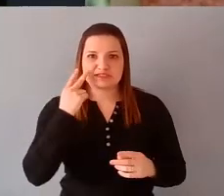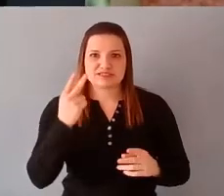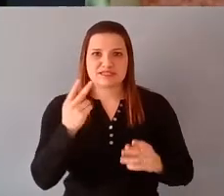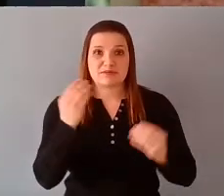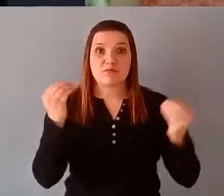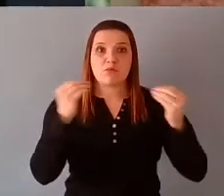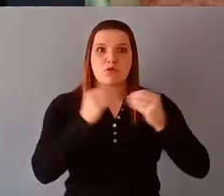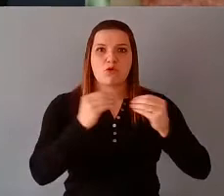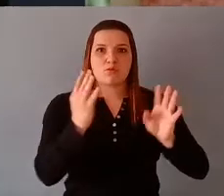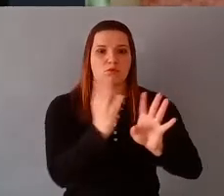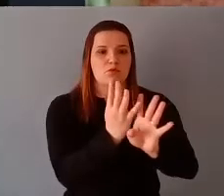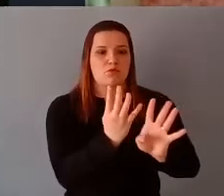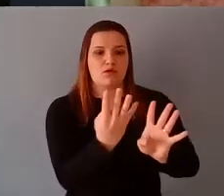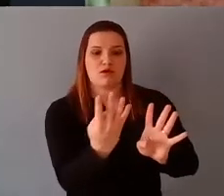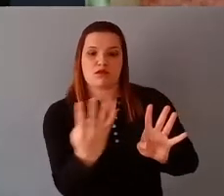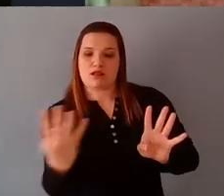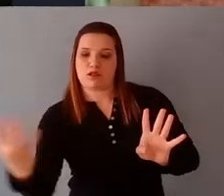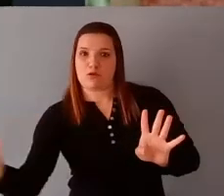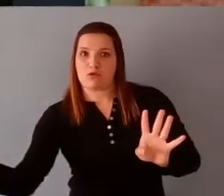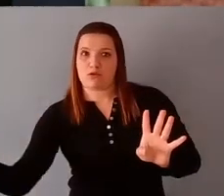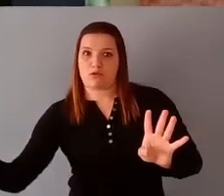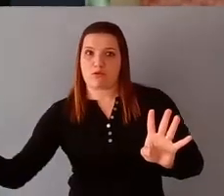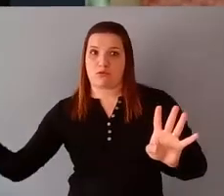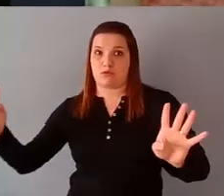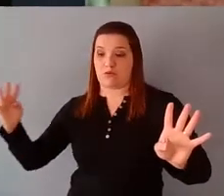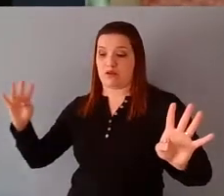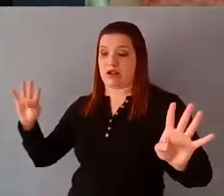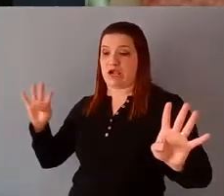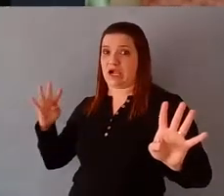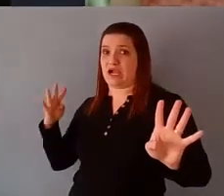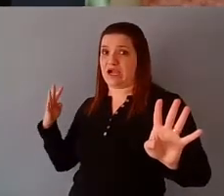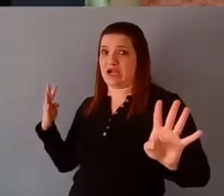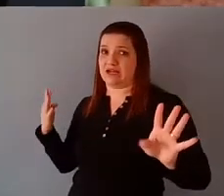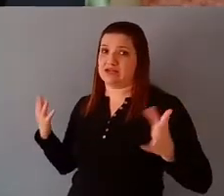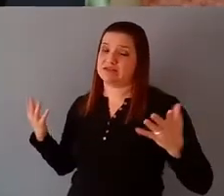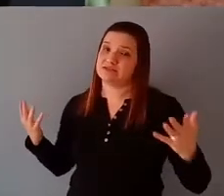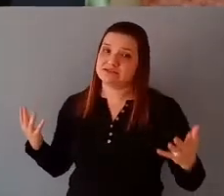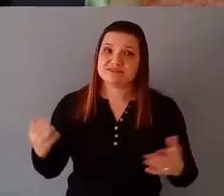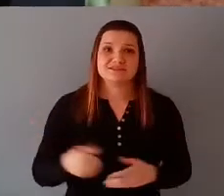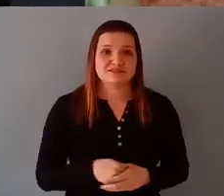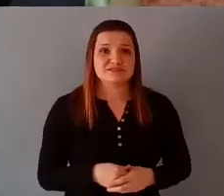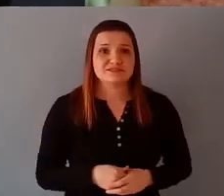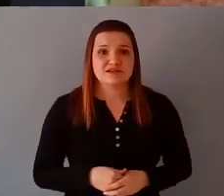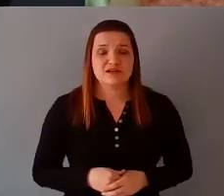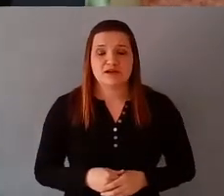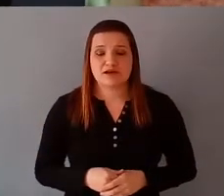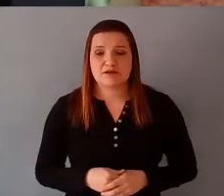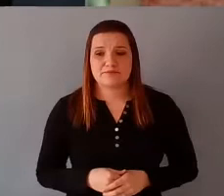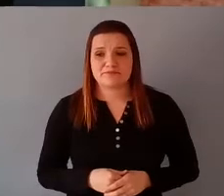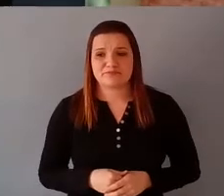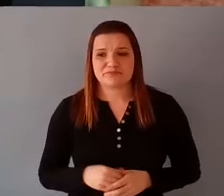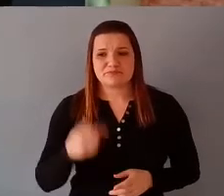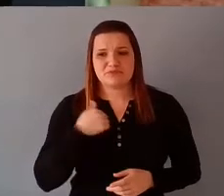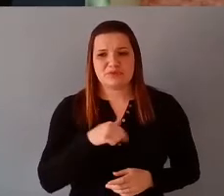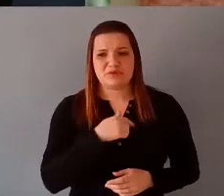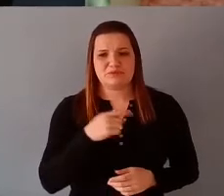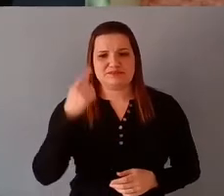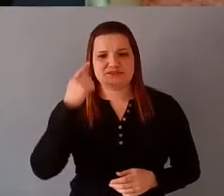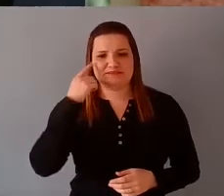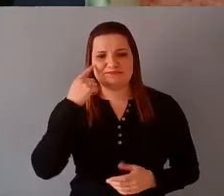out of the Asequia wing door and down, almost Asequia Avenue. So we're looking